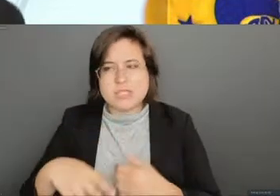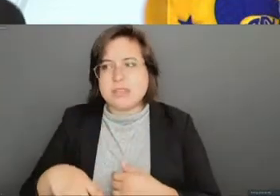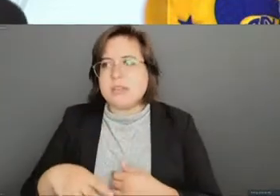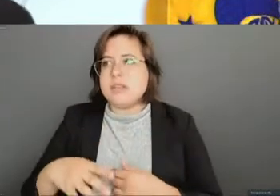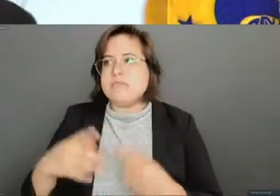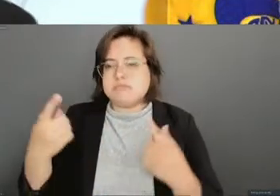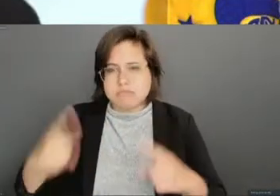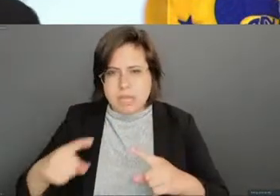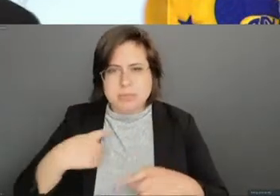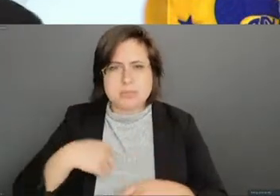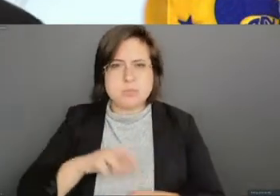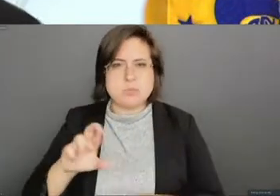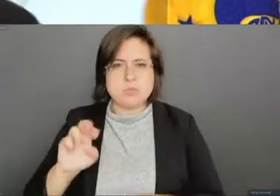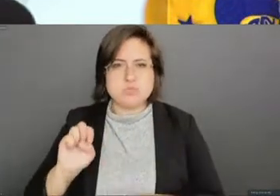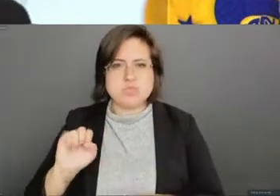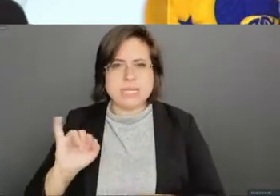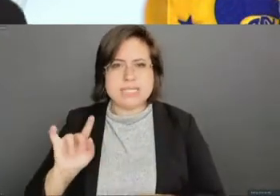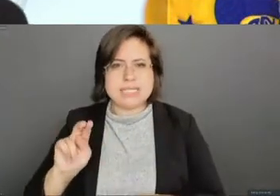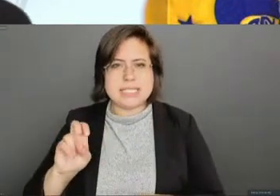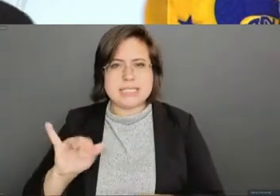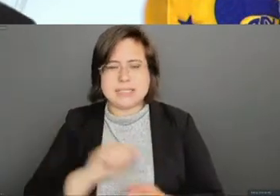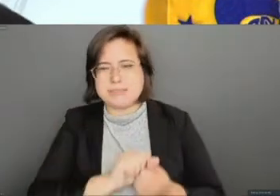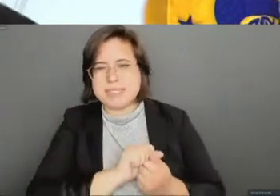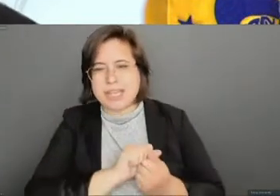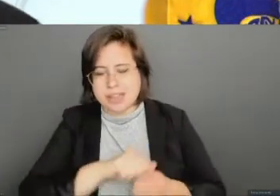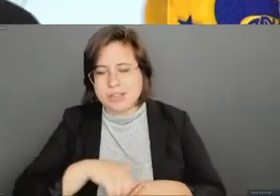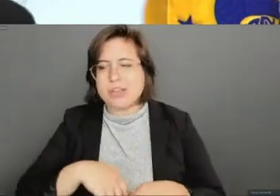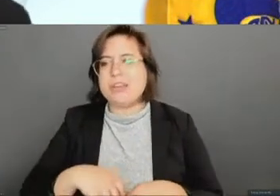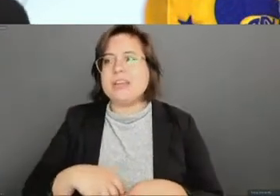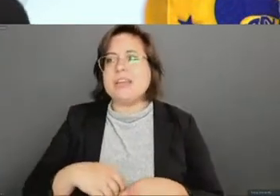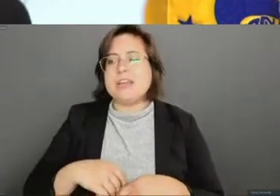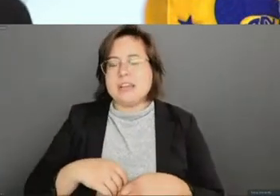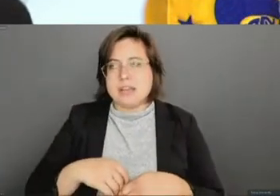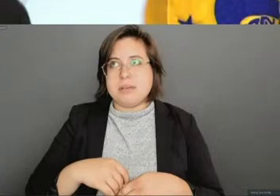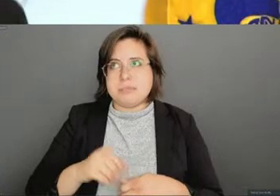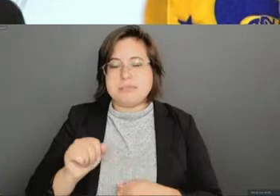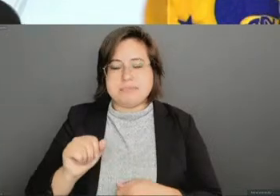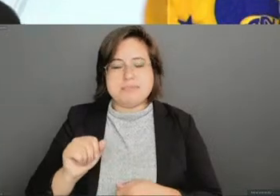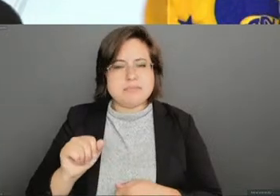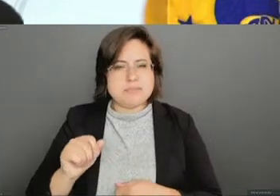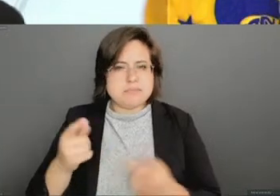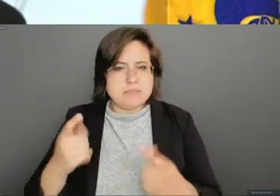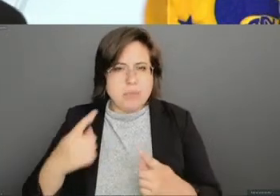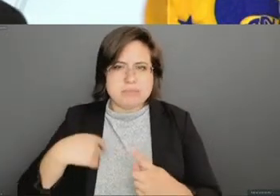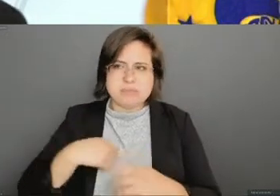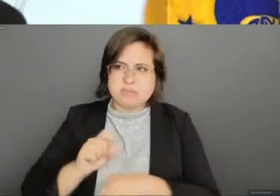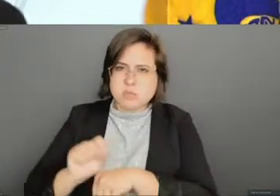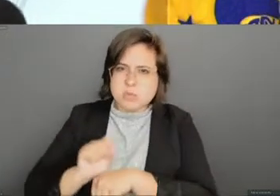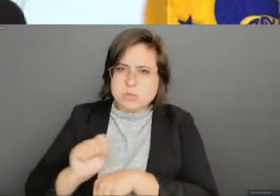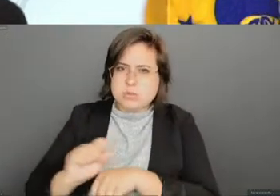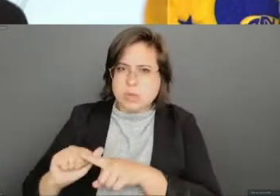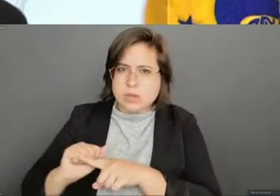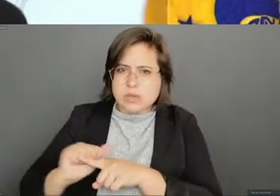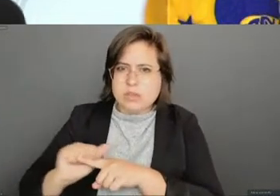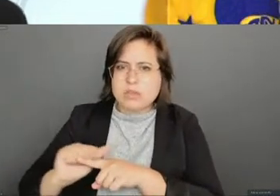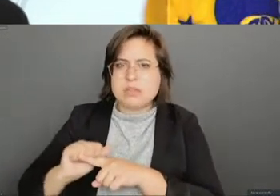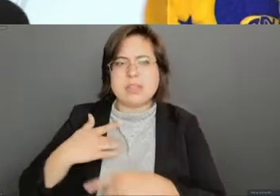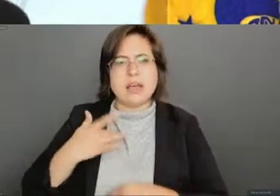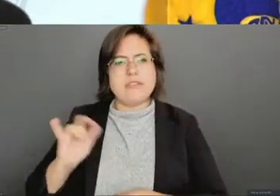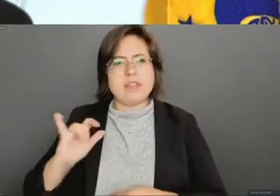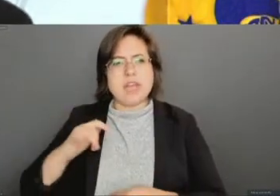residency training, and Marcella and I also did residency training together at Brigham and Women's Hospital, but when we were going through residency training, I feel like I was learning